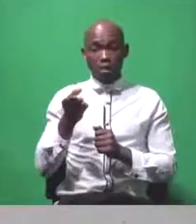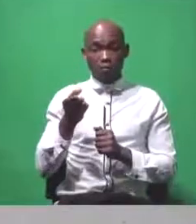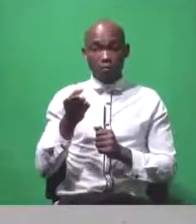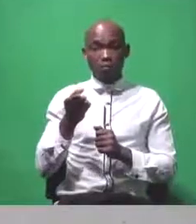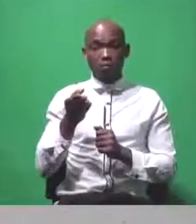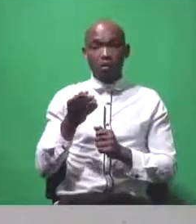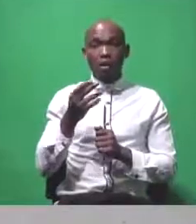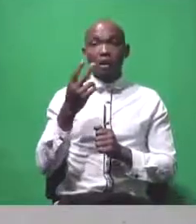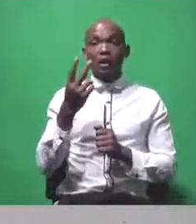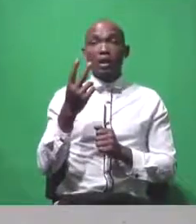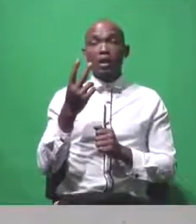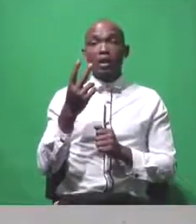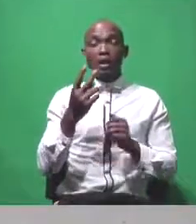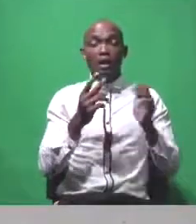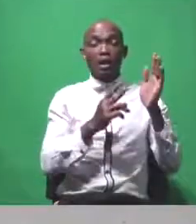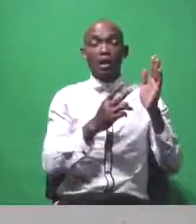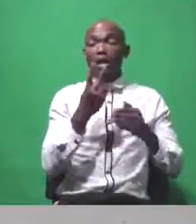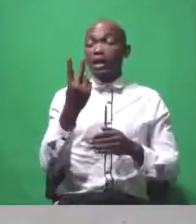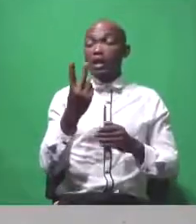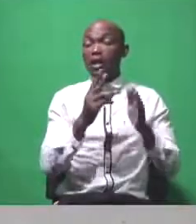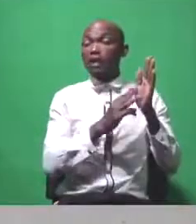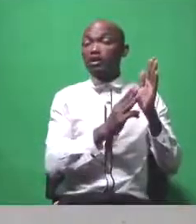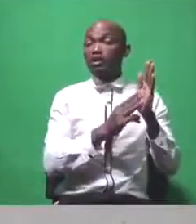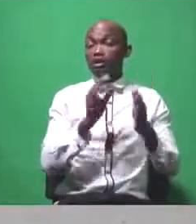fertilizer, 29 shillings.